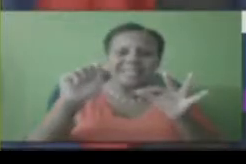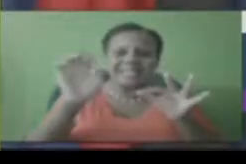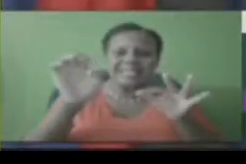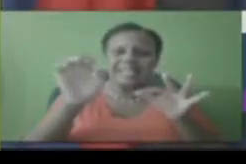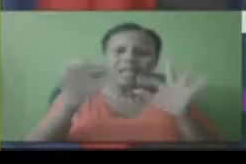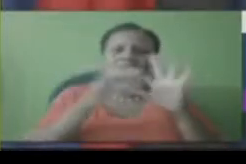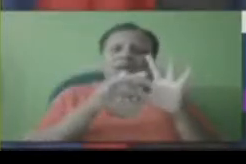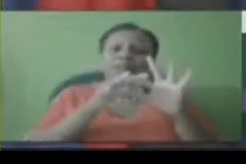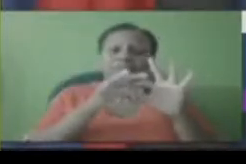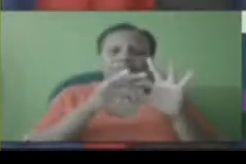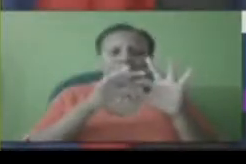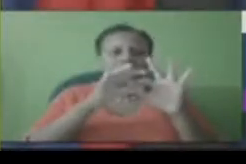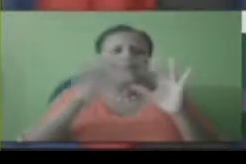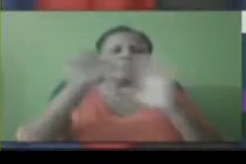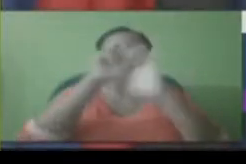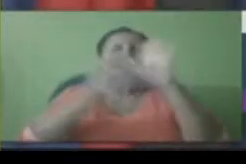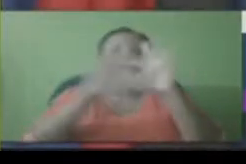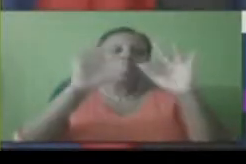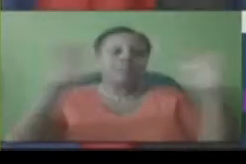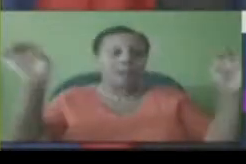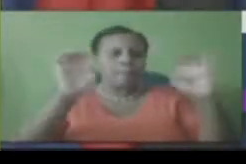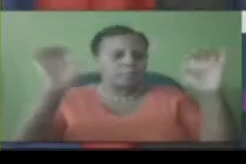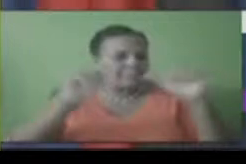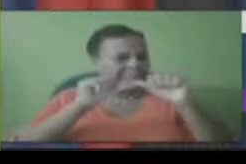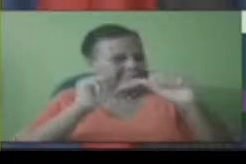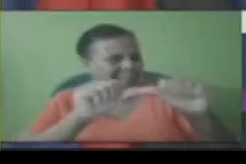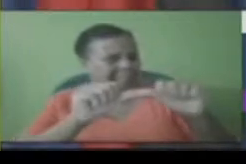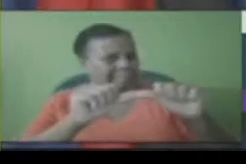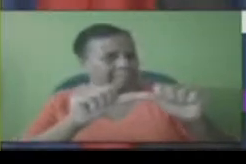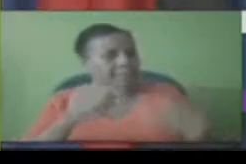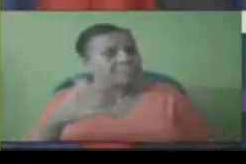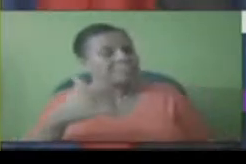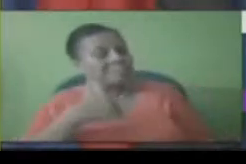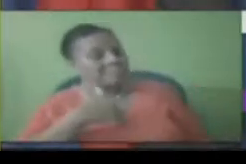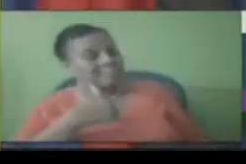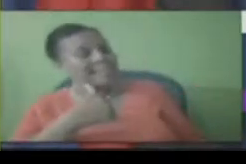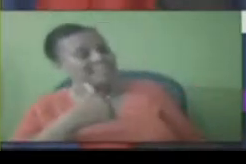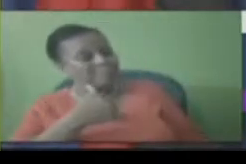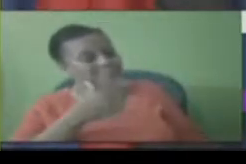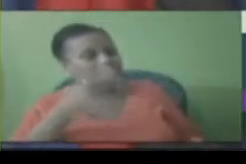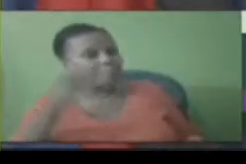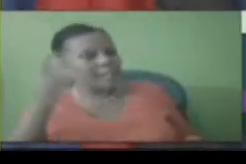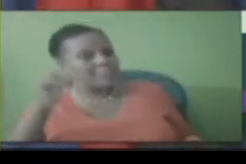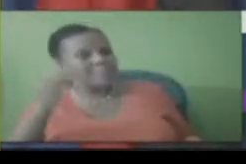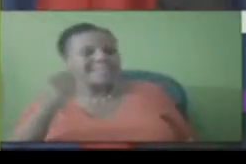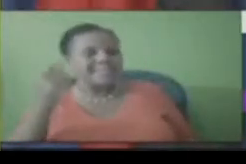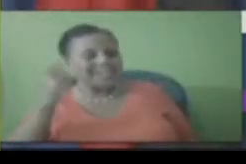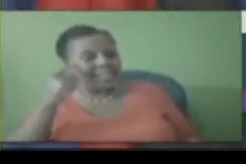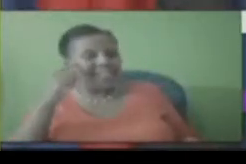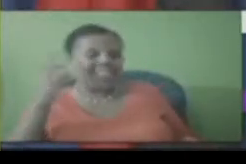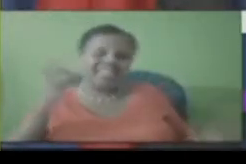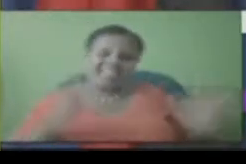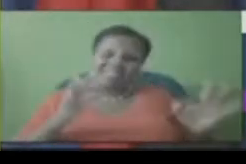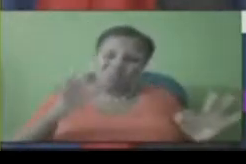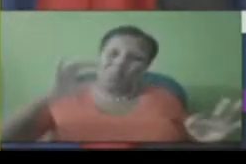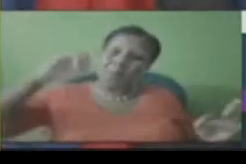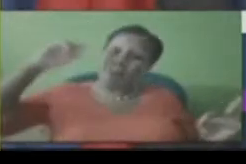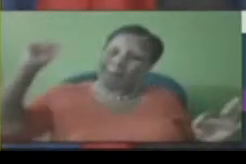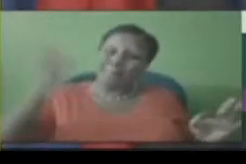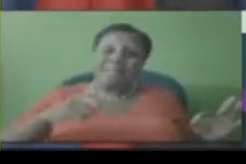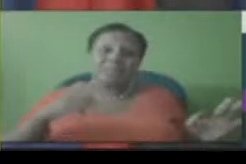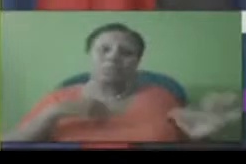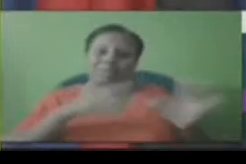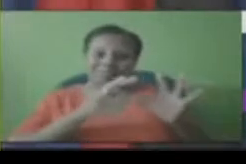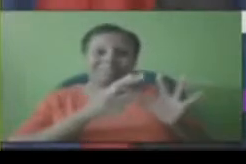stands, that we will extend it if we need to. If we don't need to, we don't. But as of now, that is not one